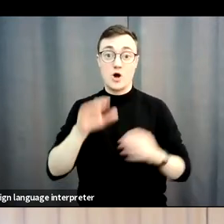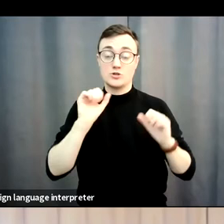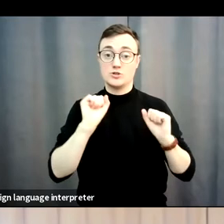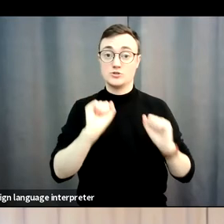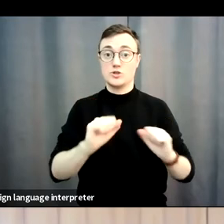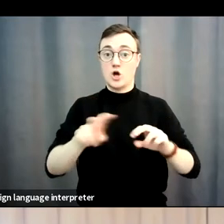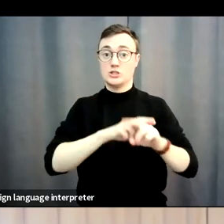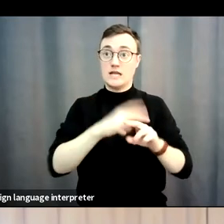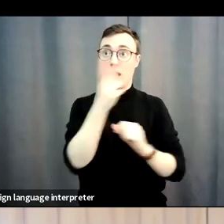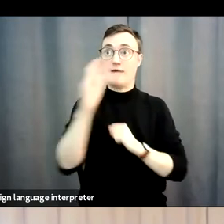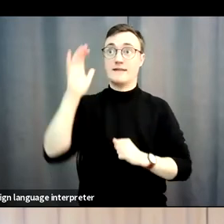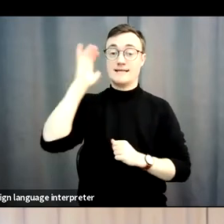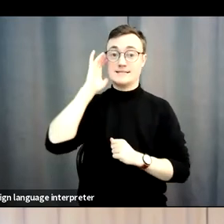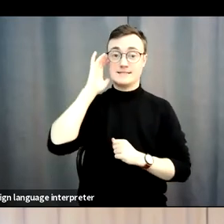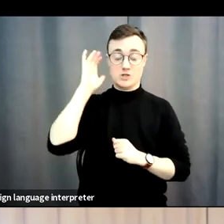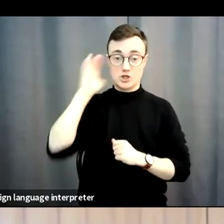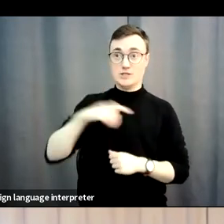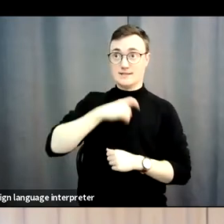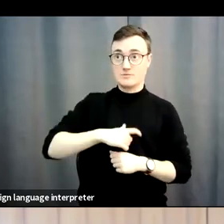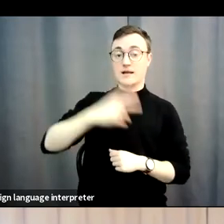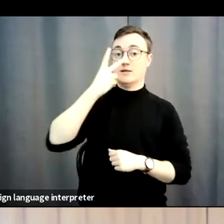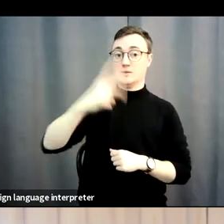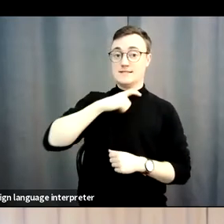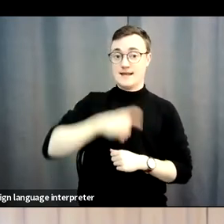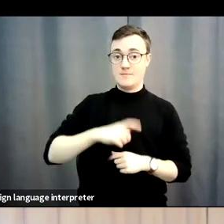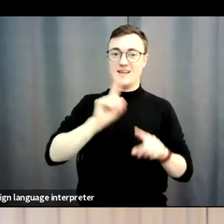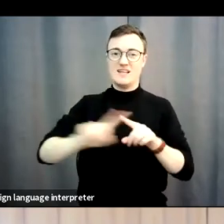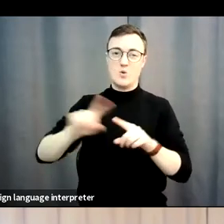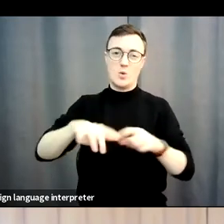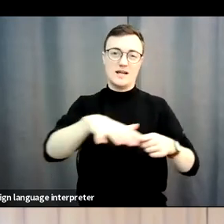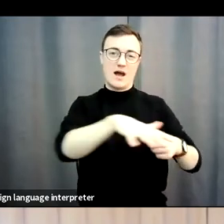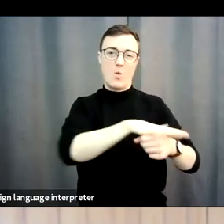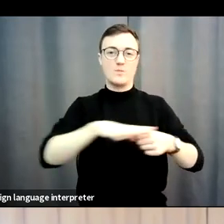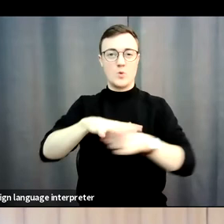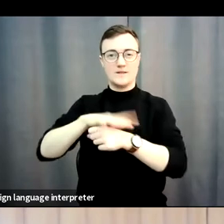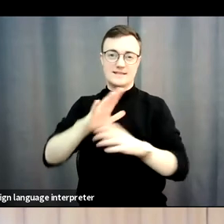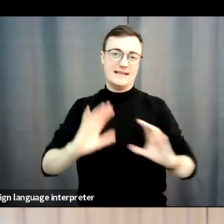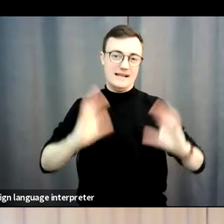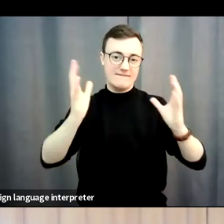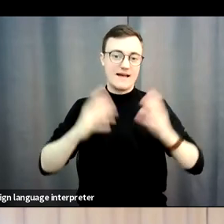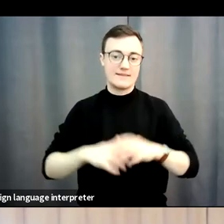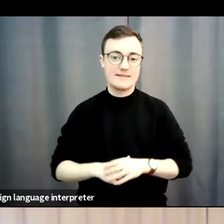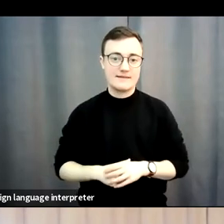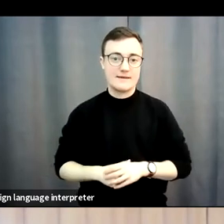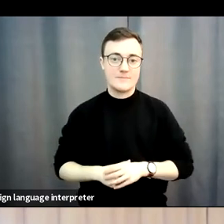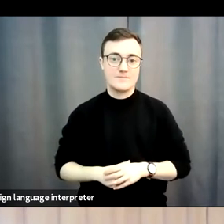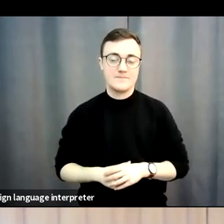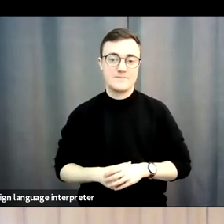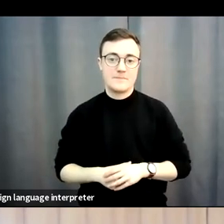in all areas of their life and on an equal footing as their peers. How